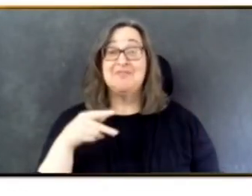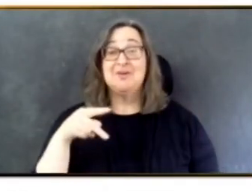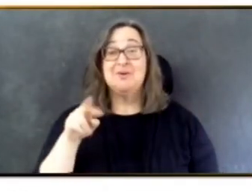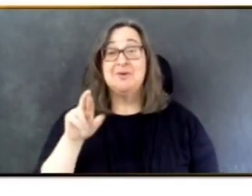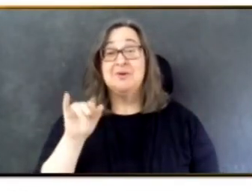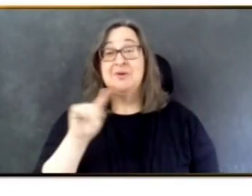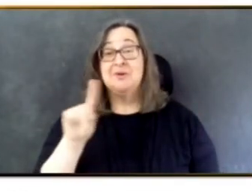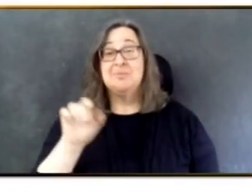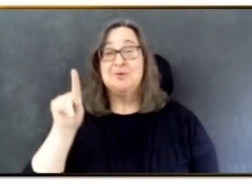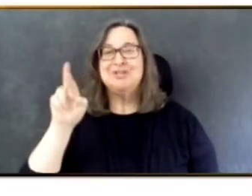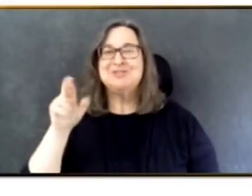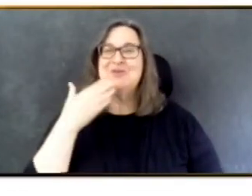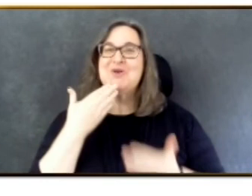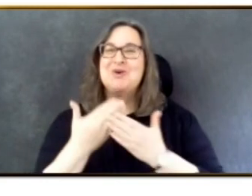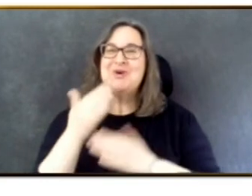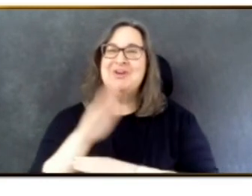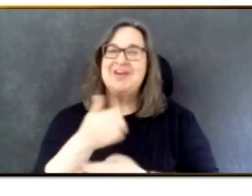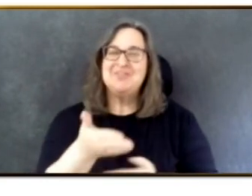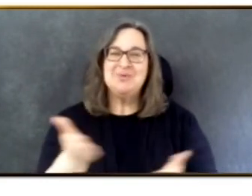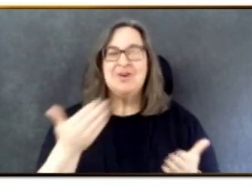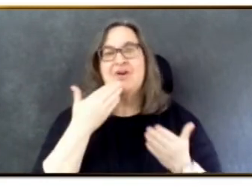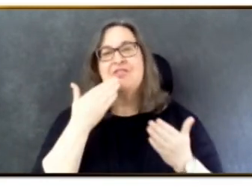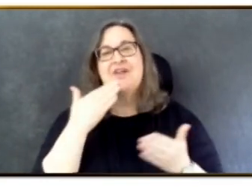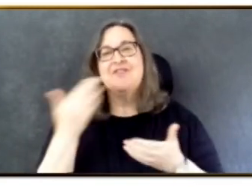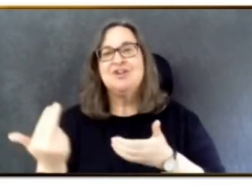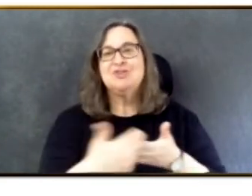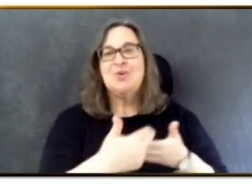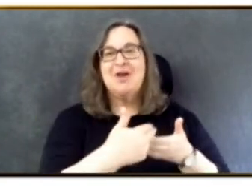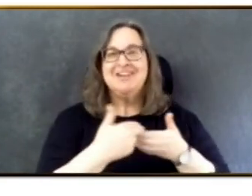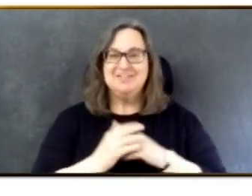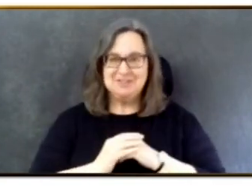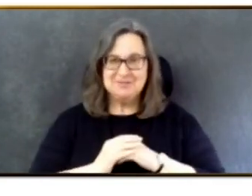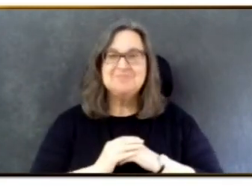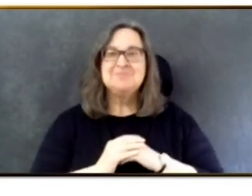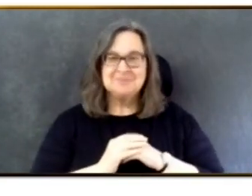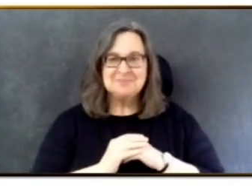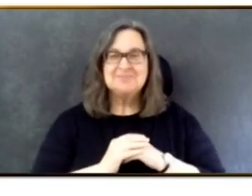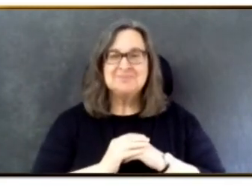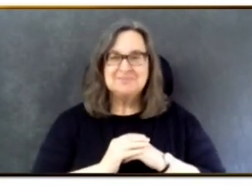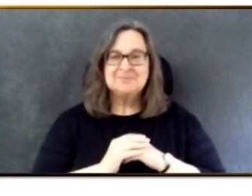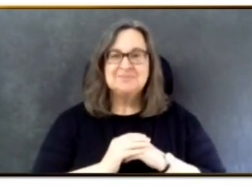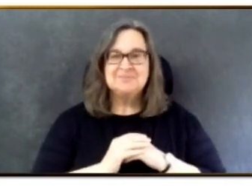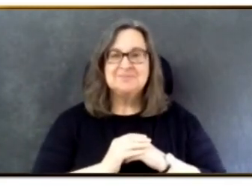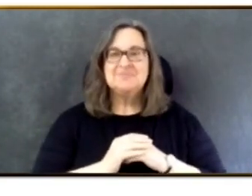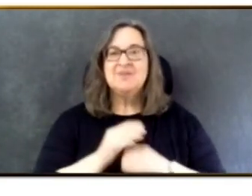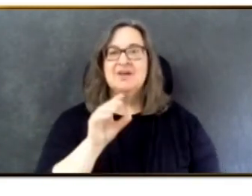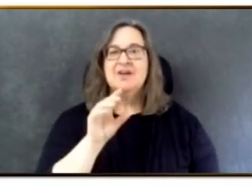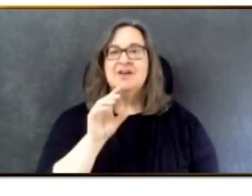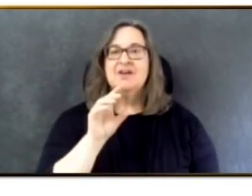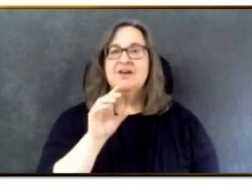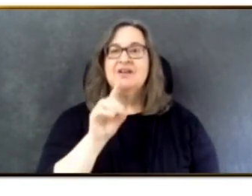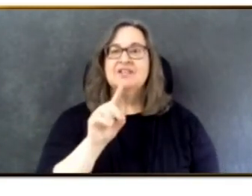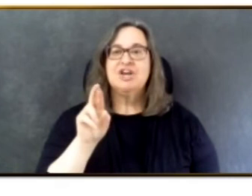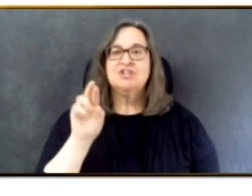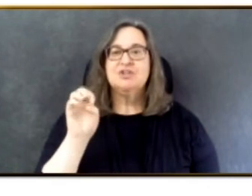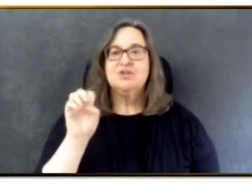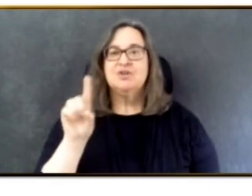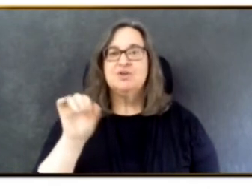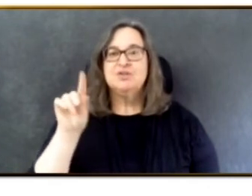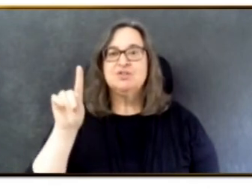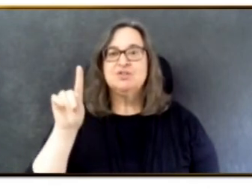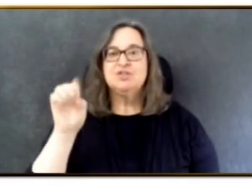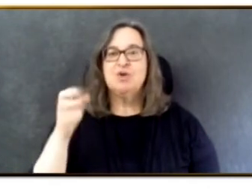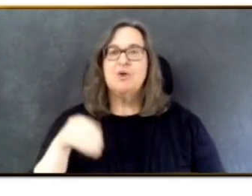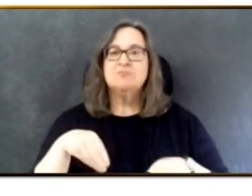Well, good afternoon, everyone. Thank you for joining us. Dr. Ezike and I wanted to provide an update